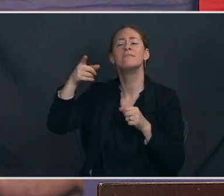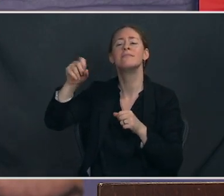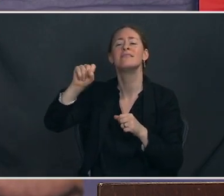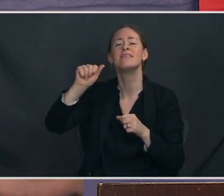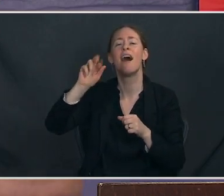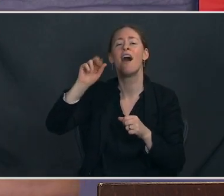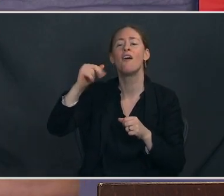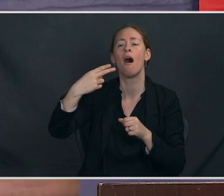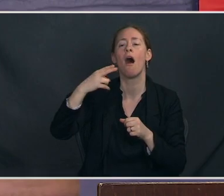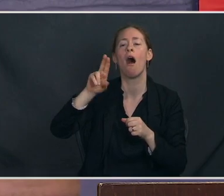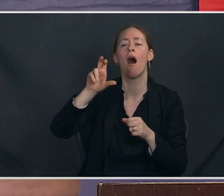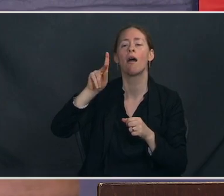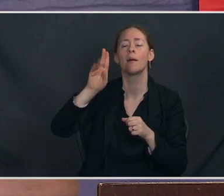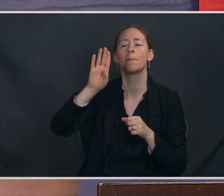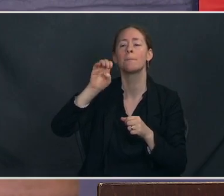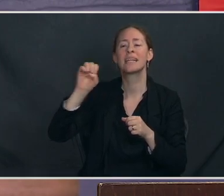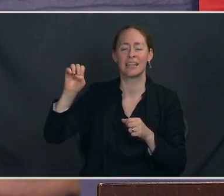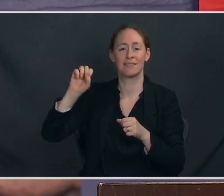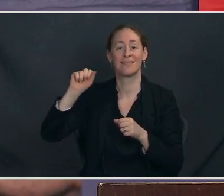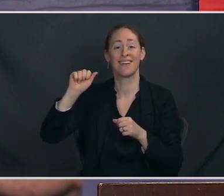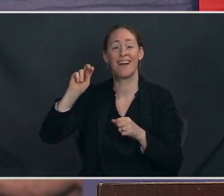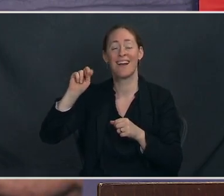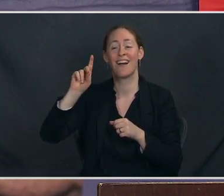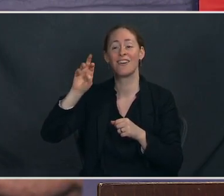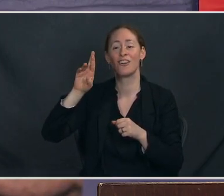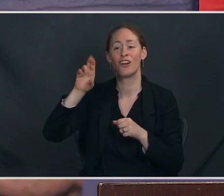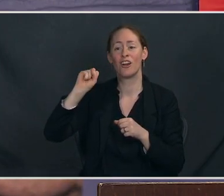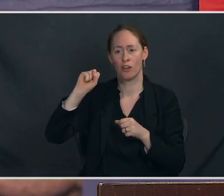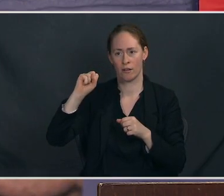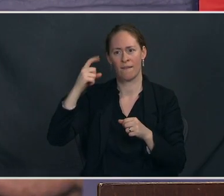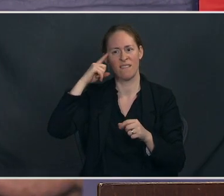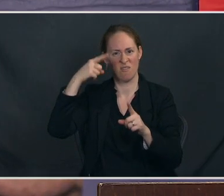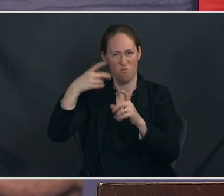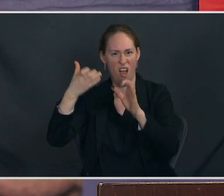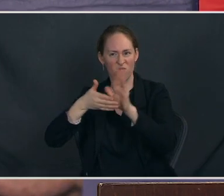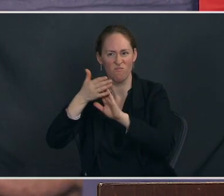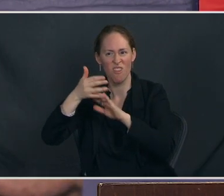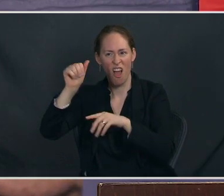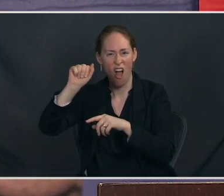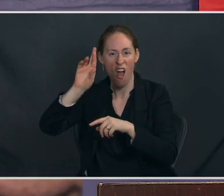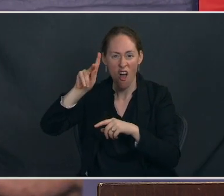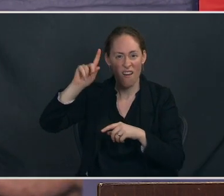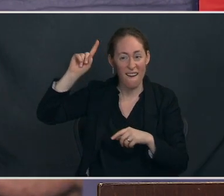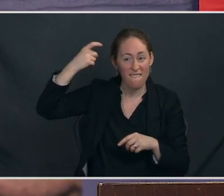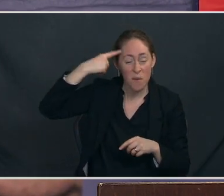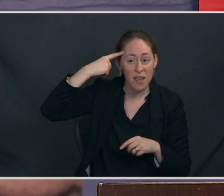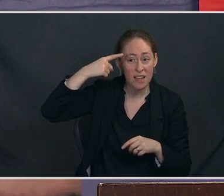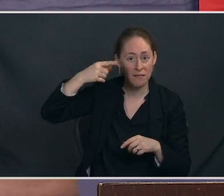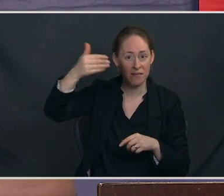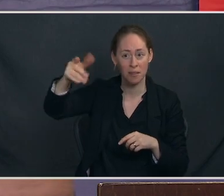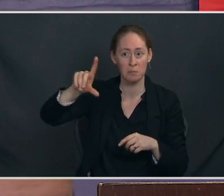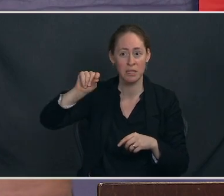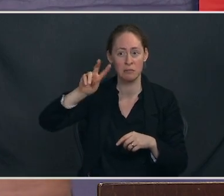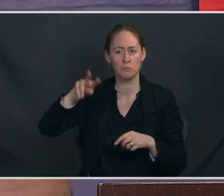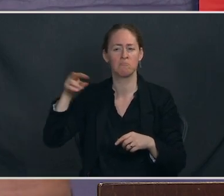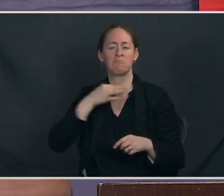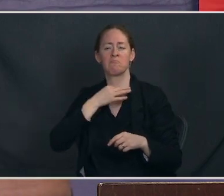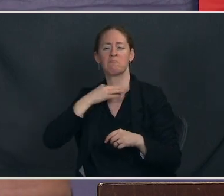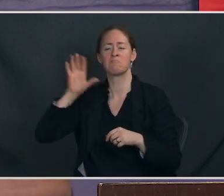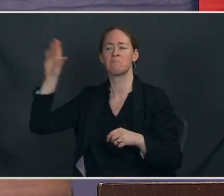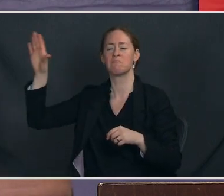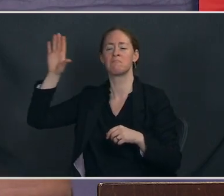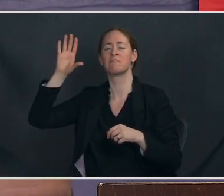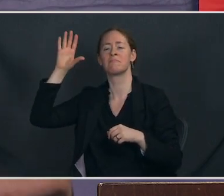Arkansas in 2022. Where does President Biden stand on that particular race, and how high is this on his list